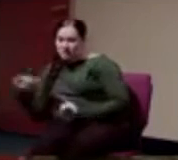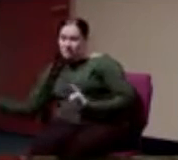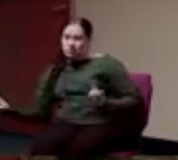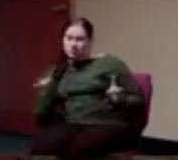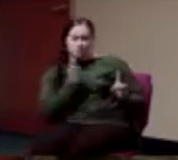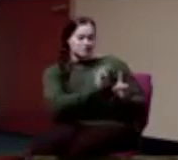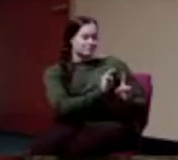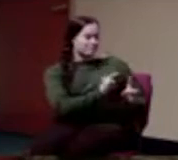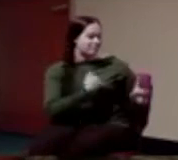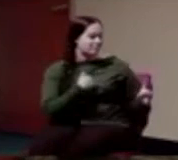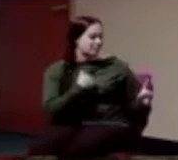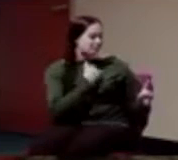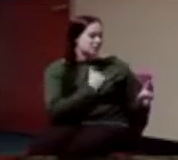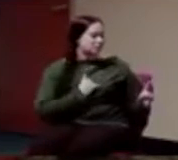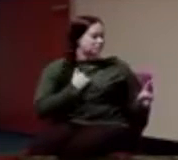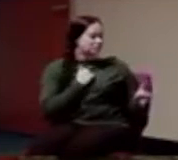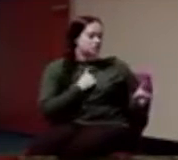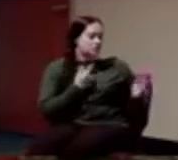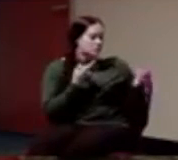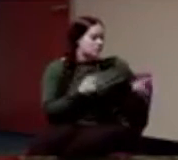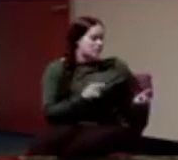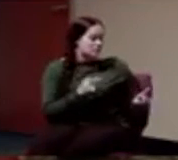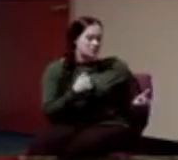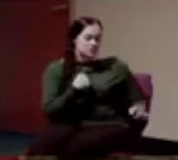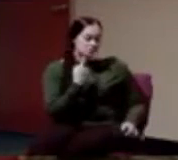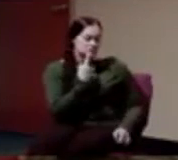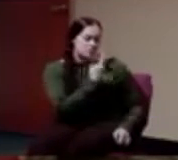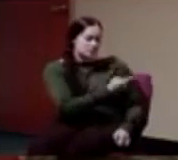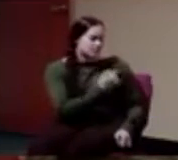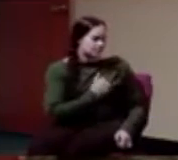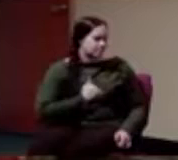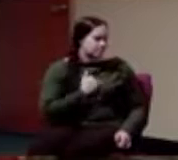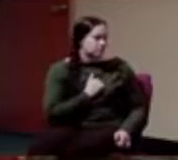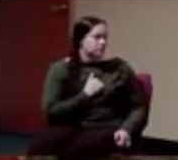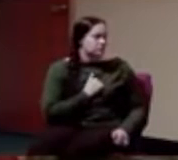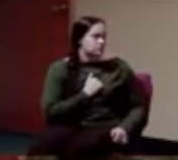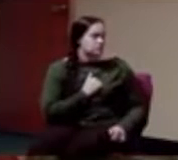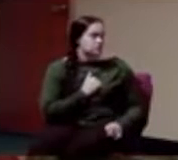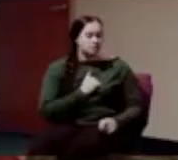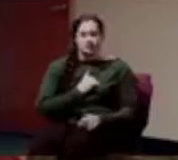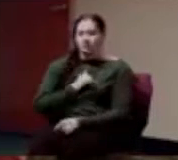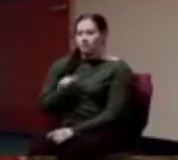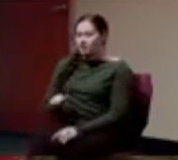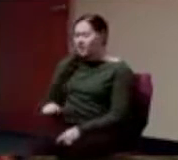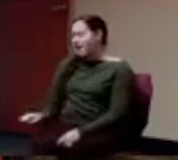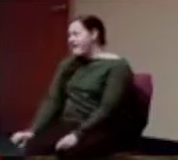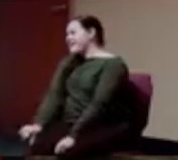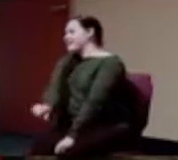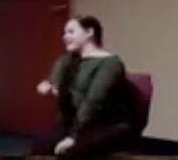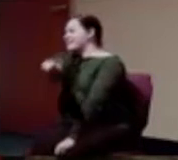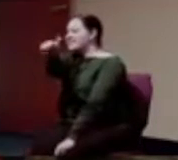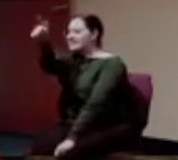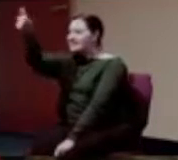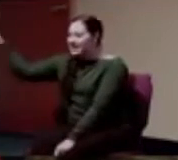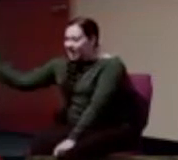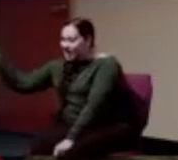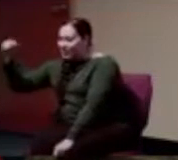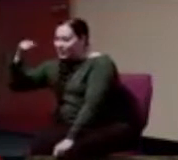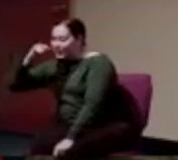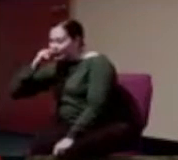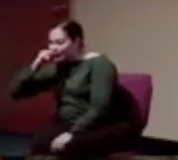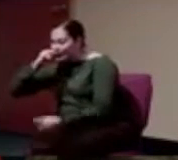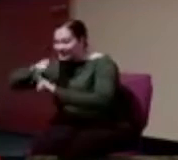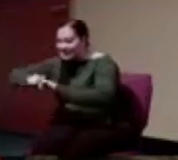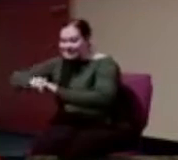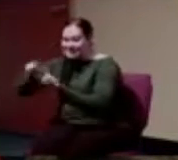what happened. I just wanted to apologize, and that's it. Walked away. There was another kid, completely unrelated to the burping